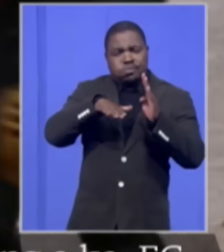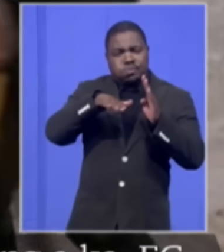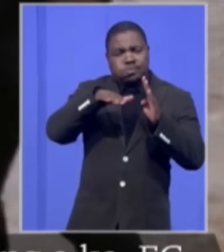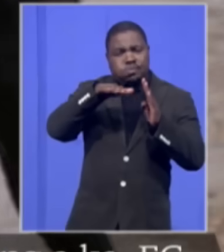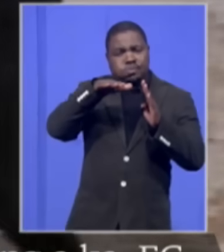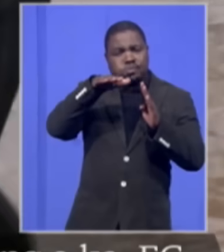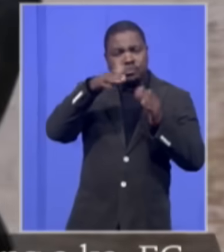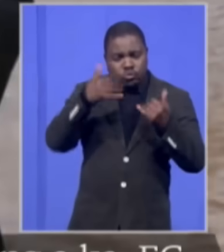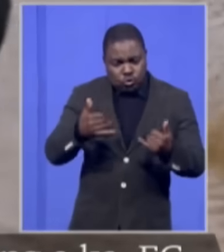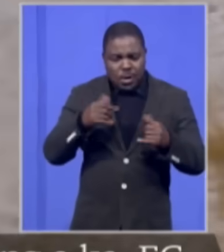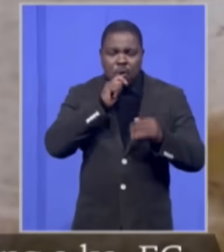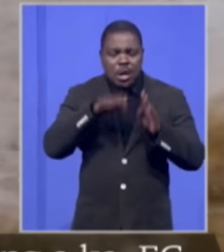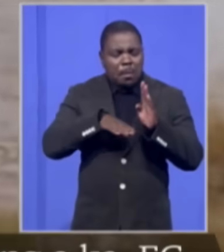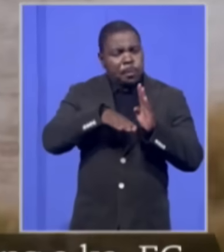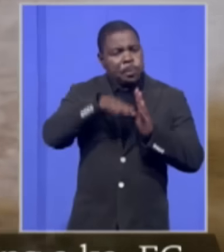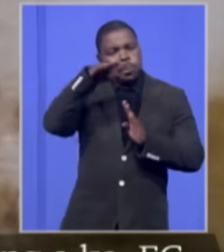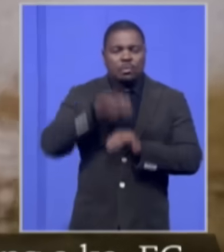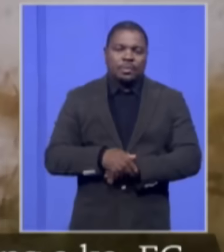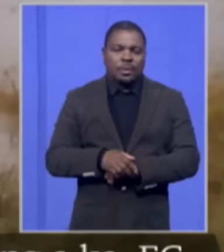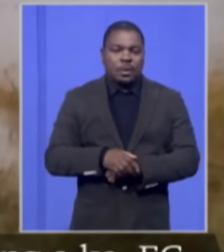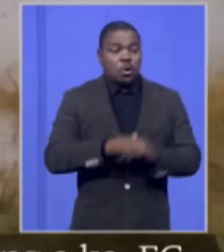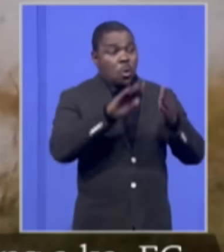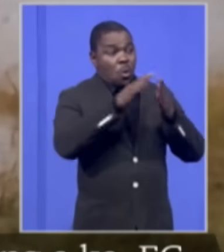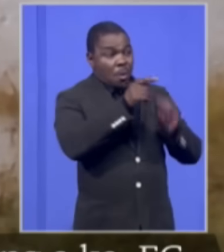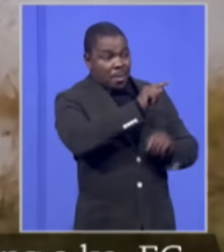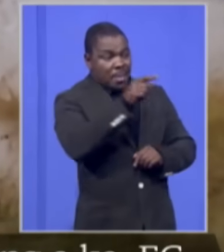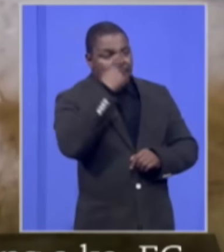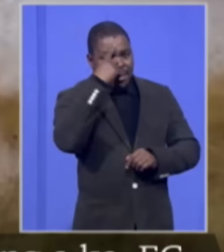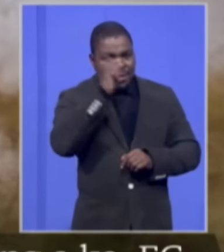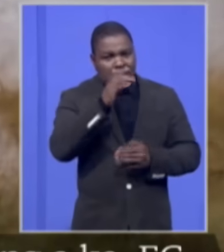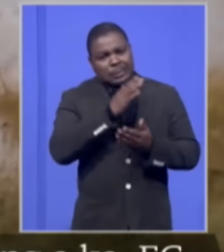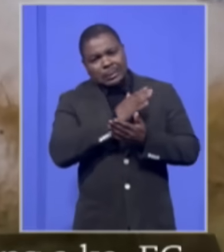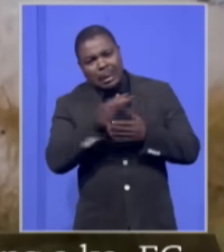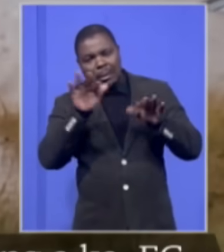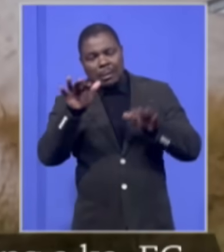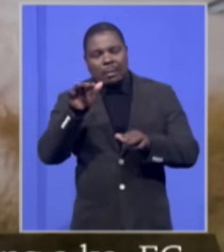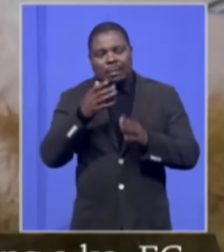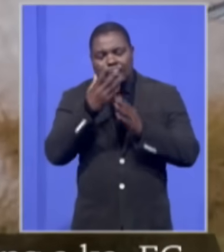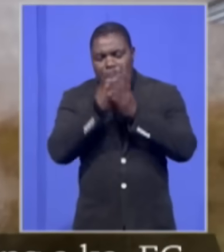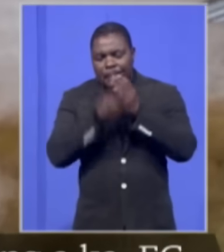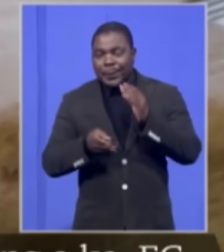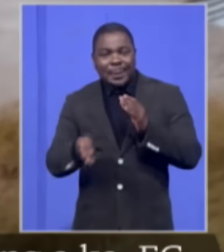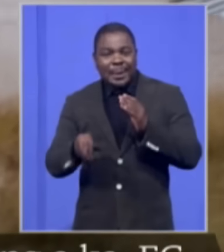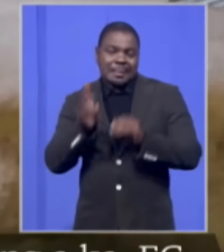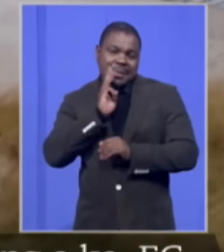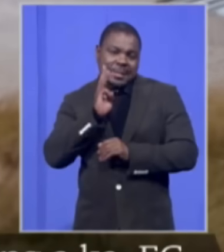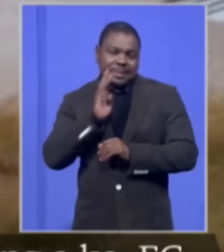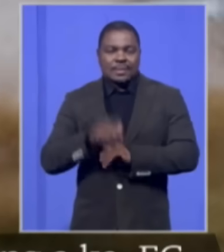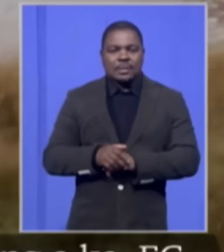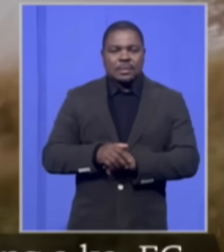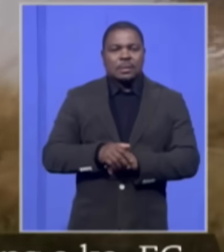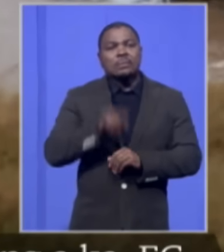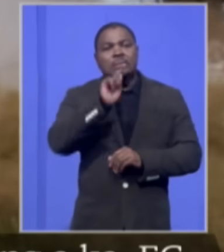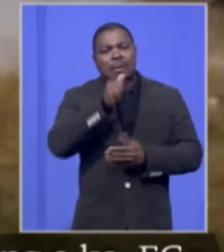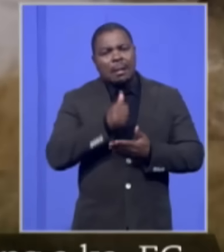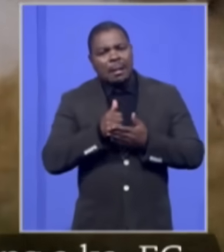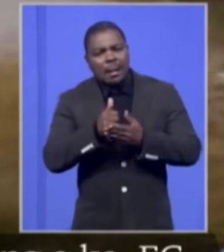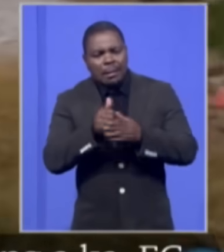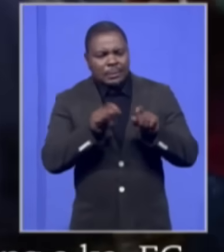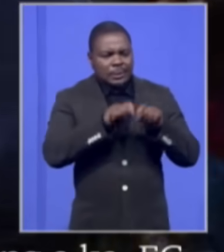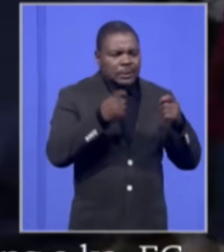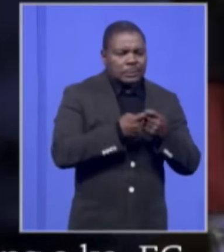ya lehono. Badudi ba dumela gore ba bangwe ba badudi ba kgakgetšwe. Dihlopha tša tlhakodišo di bile ka